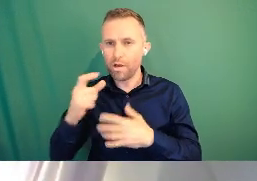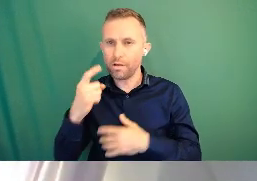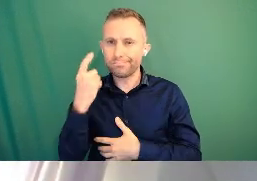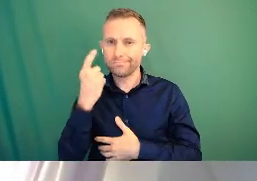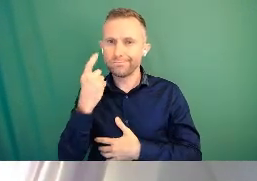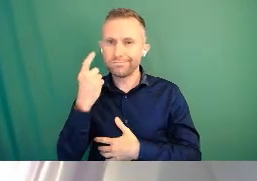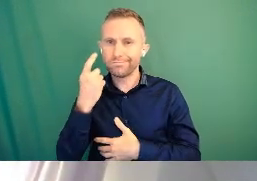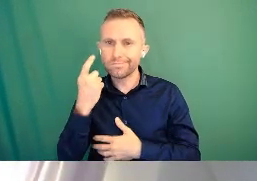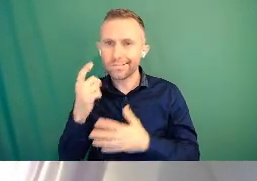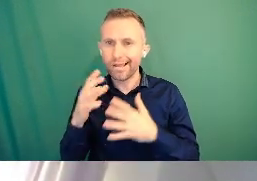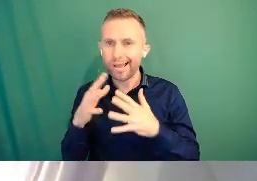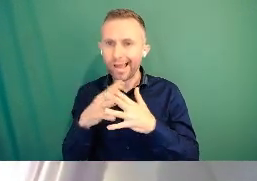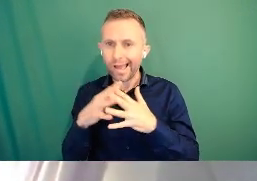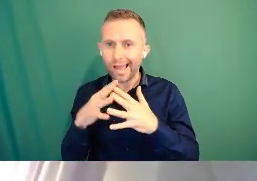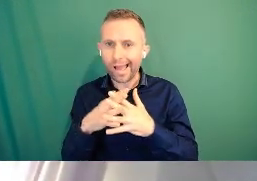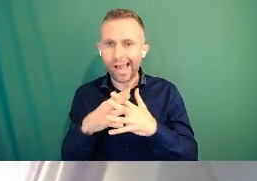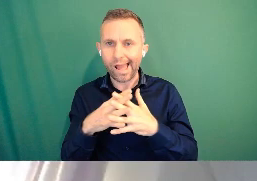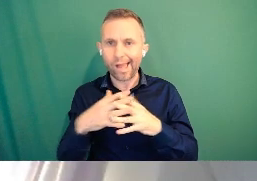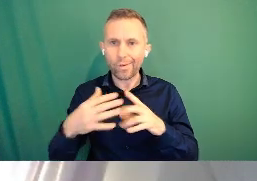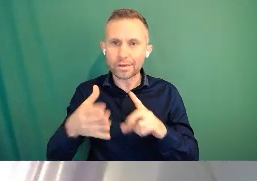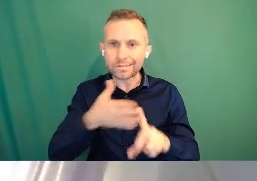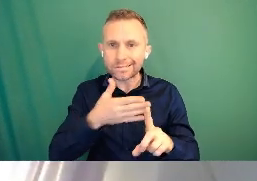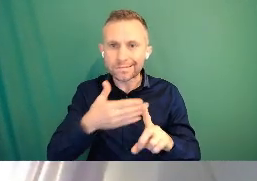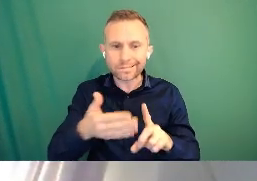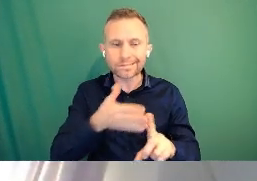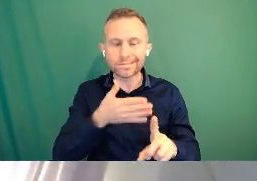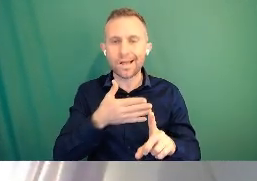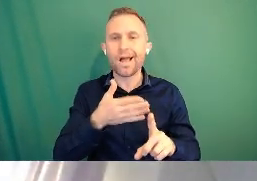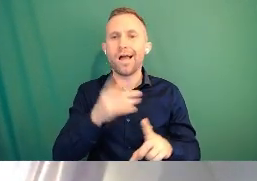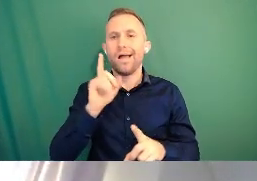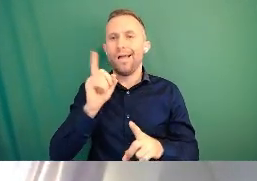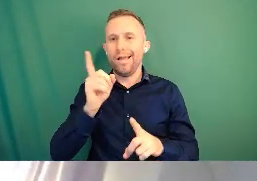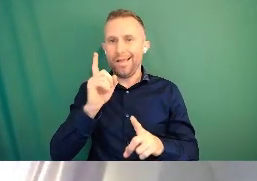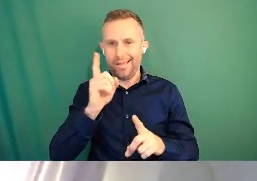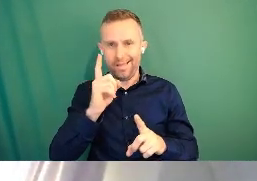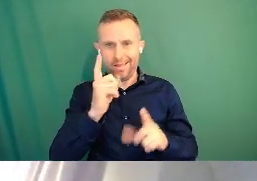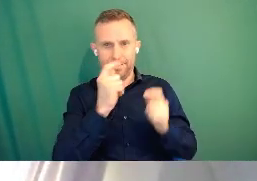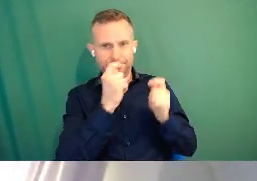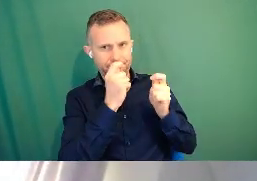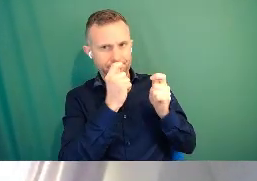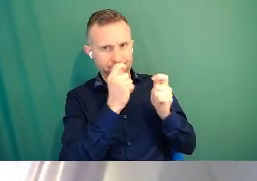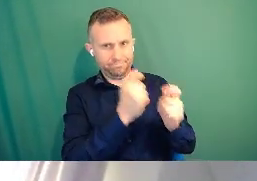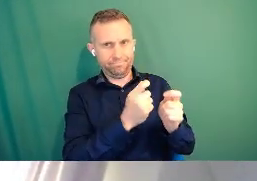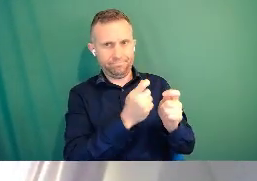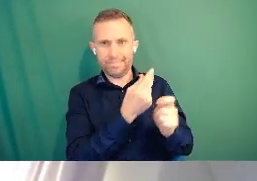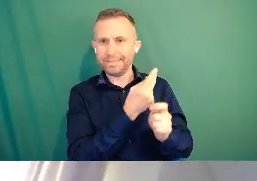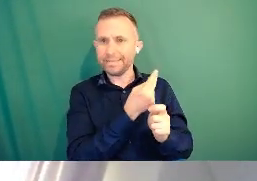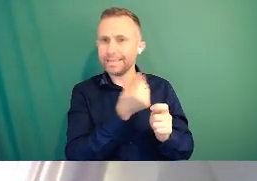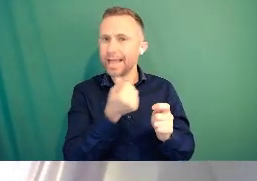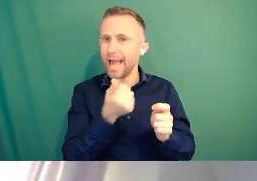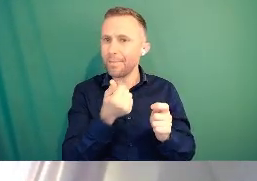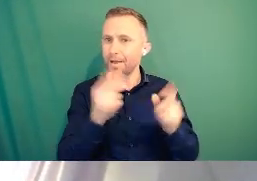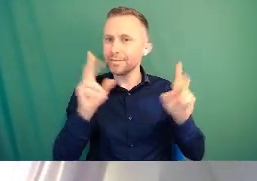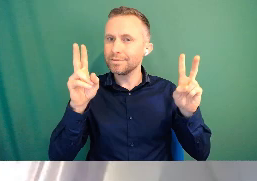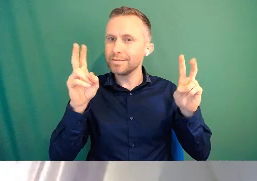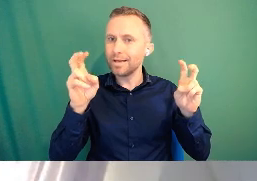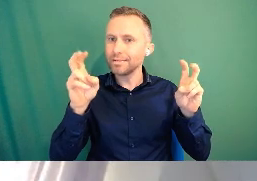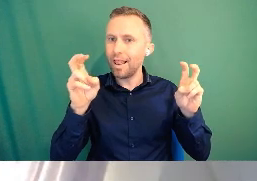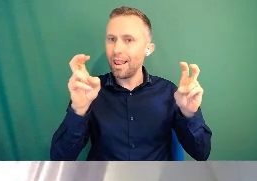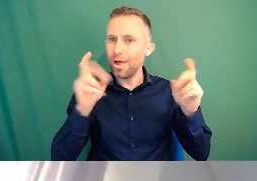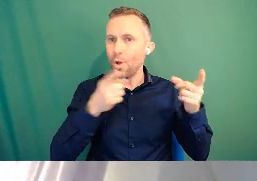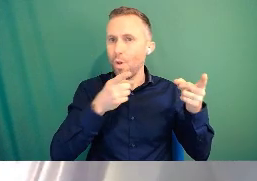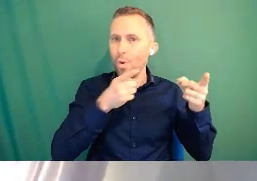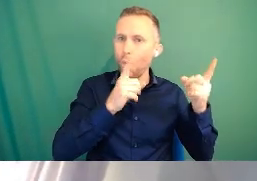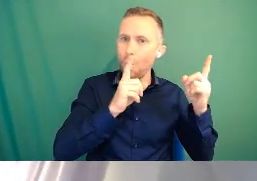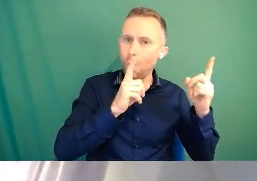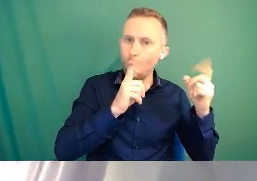he found it necessary to name some of his allies lords of the lands. So the lord of the land that